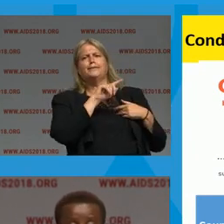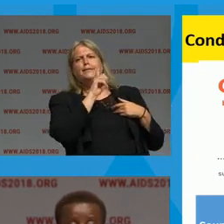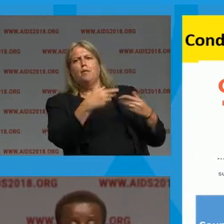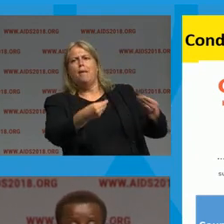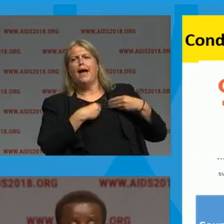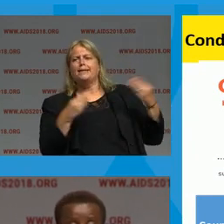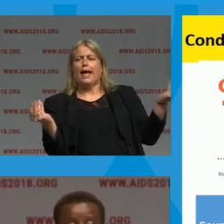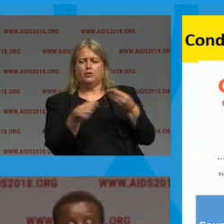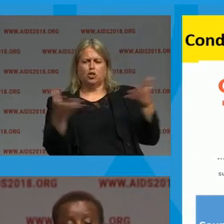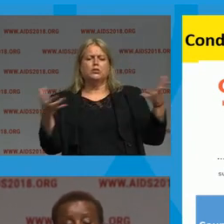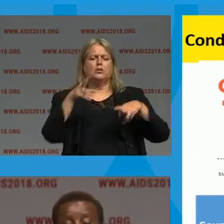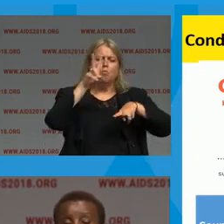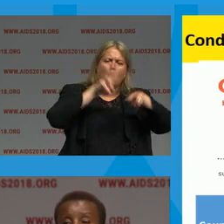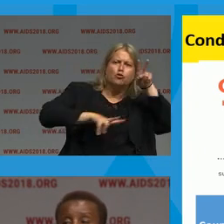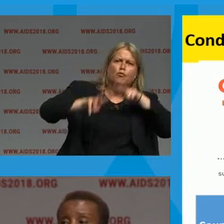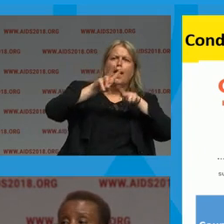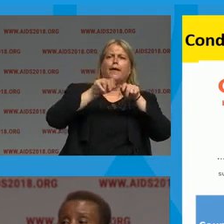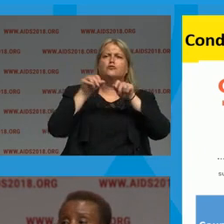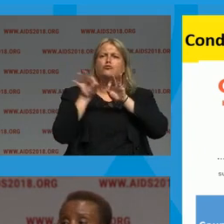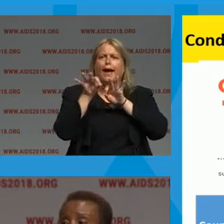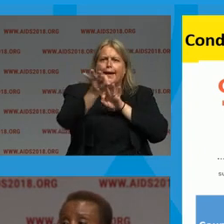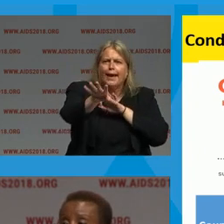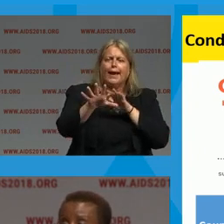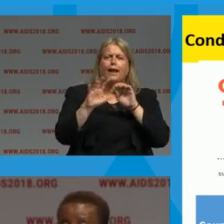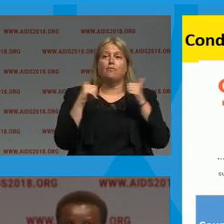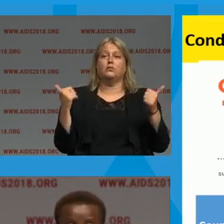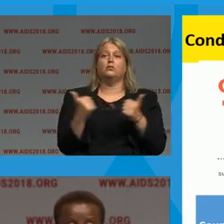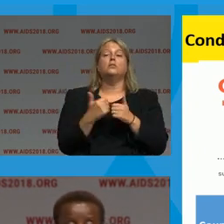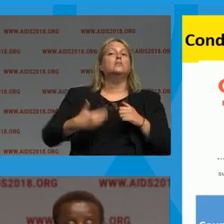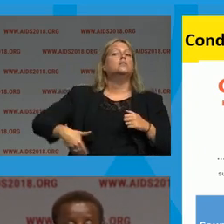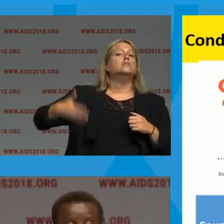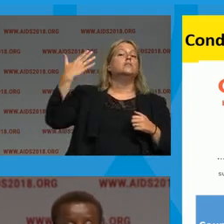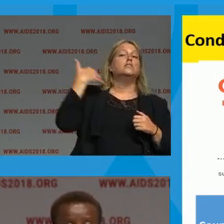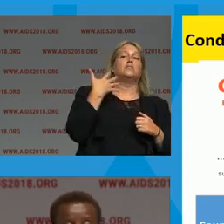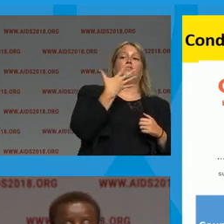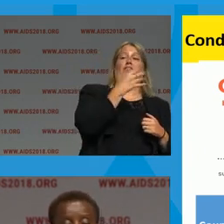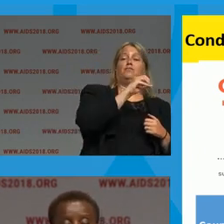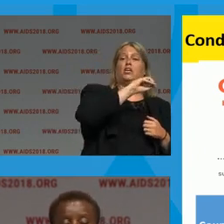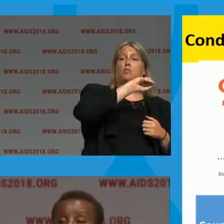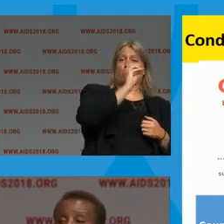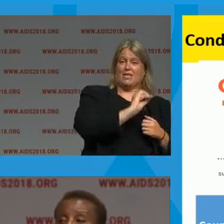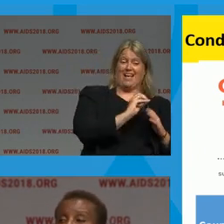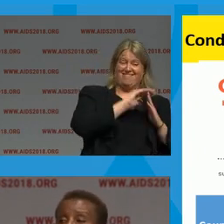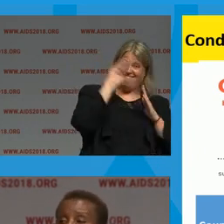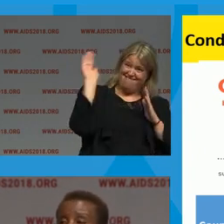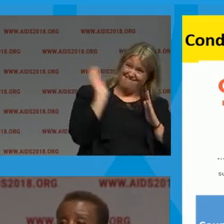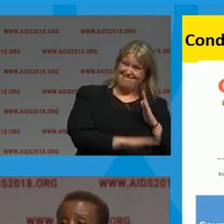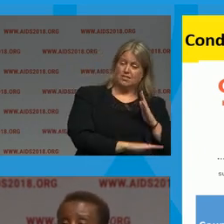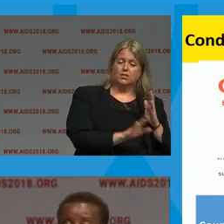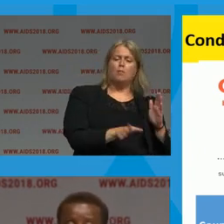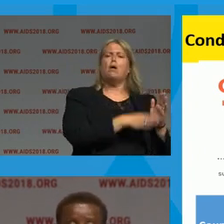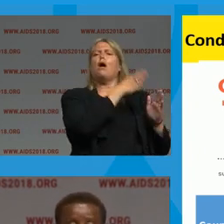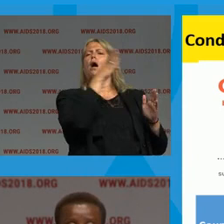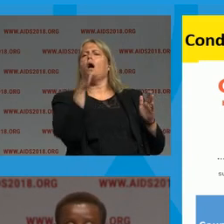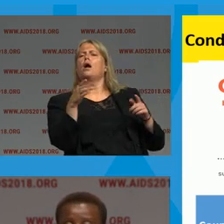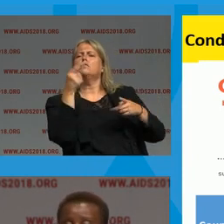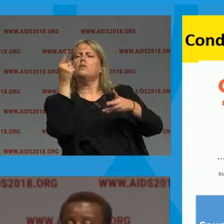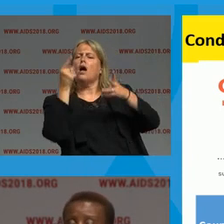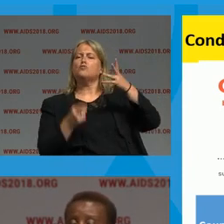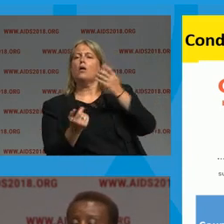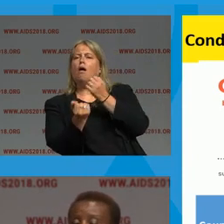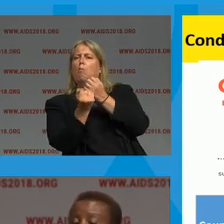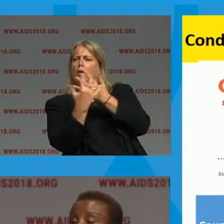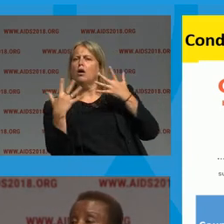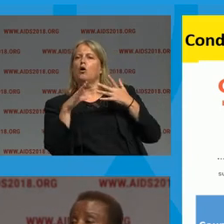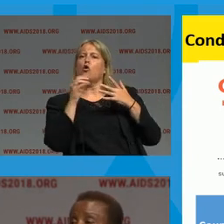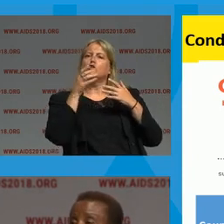and evaluation. We have less than 50% of the condom need. We did, again, targets for the number of condoms and the number